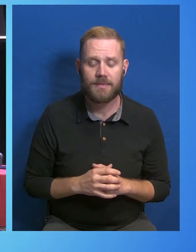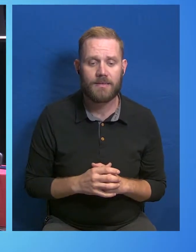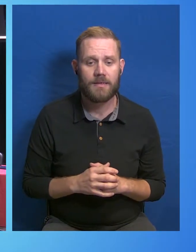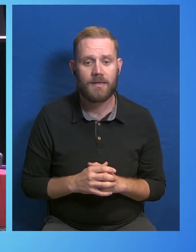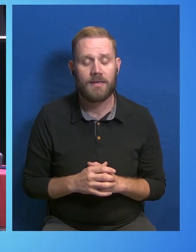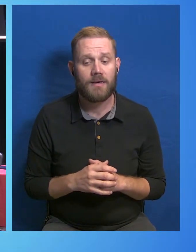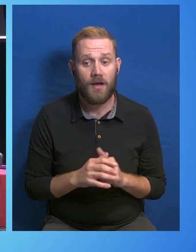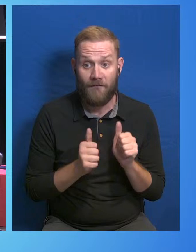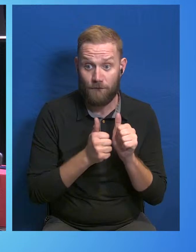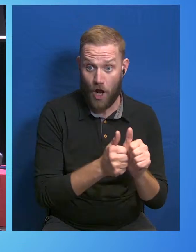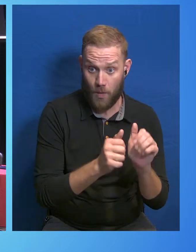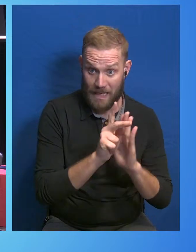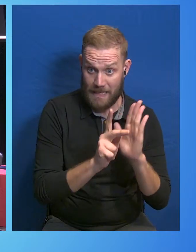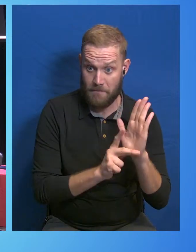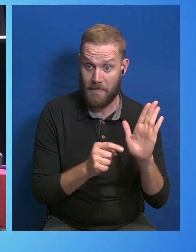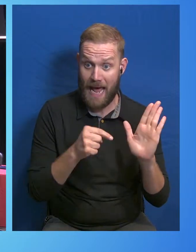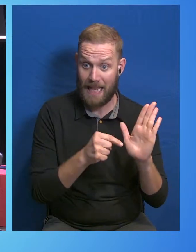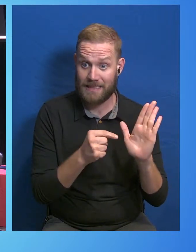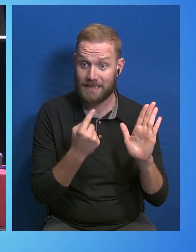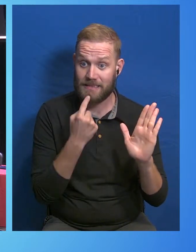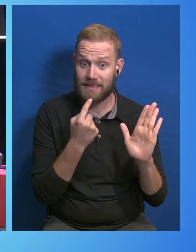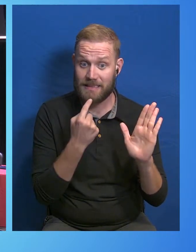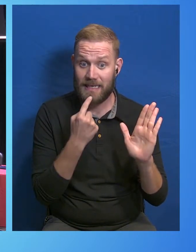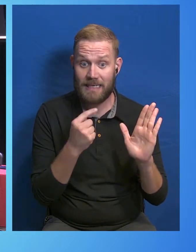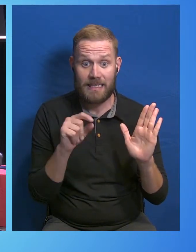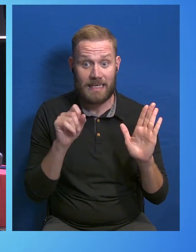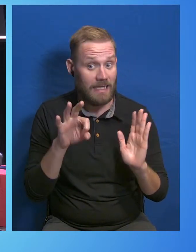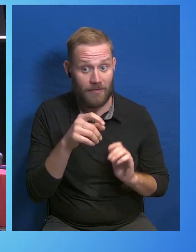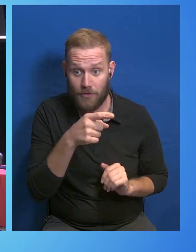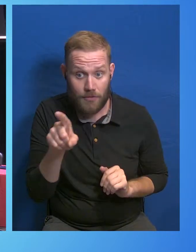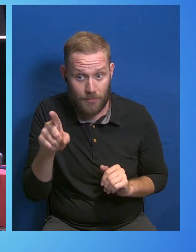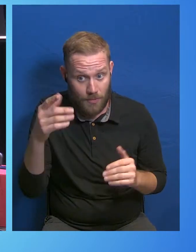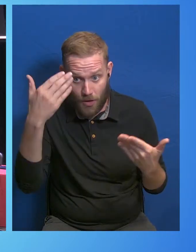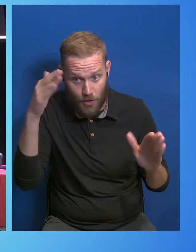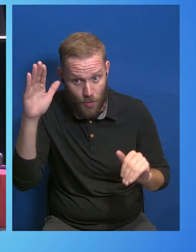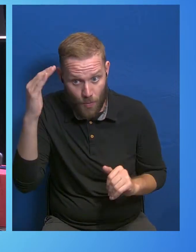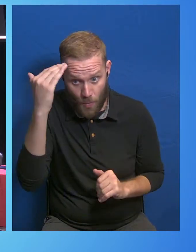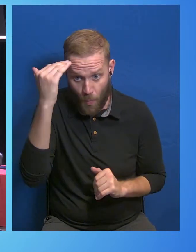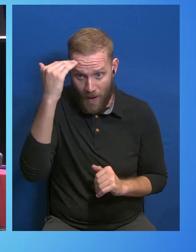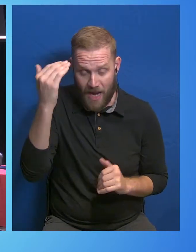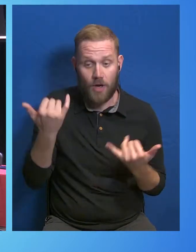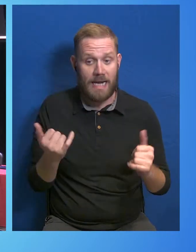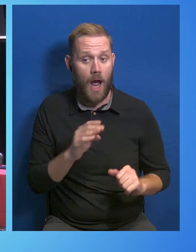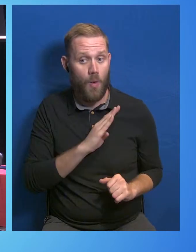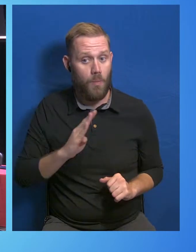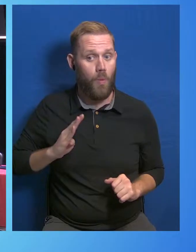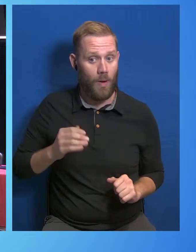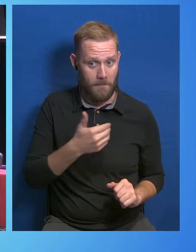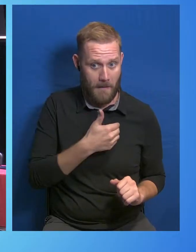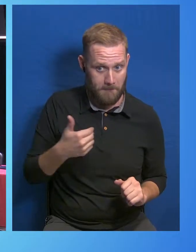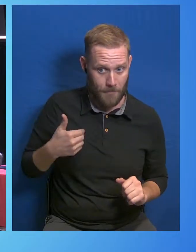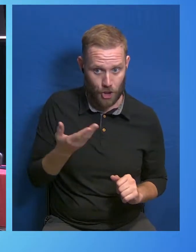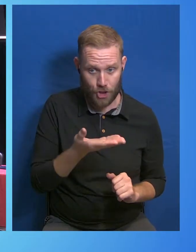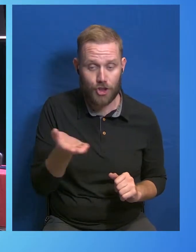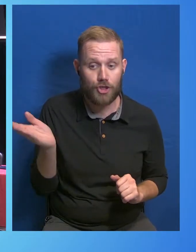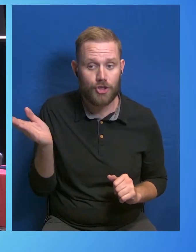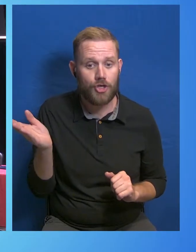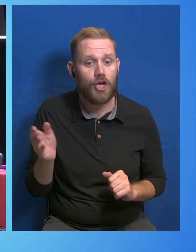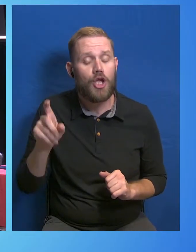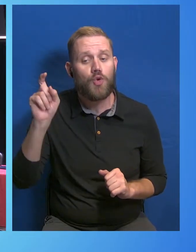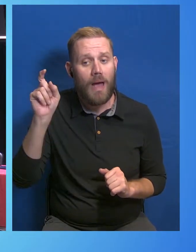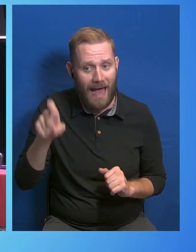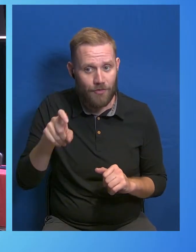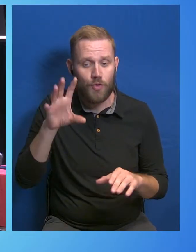Per this policy, and if none of you board members are aware, we will be aware now. You have